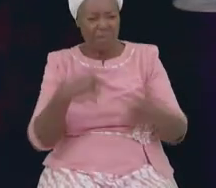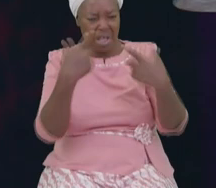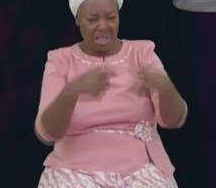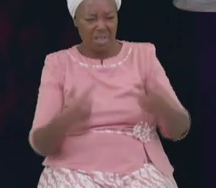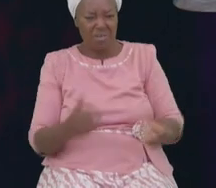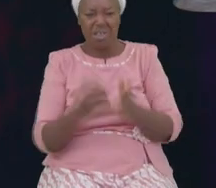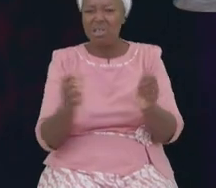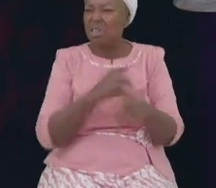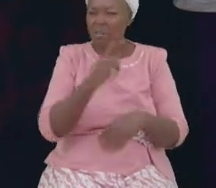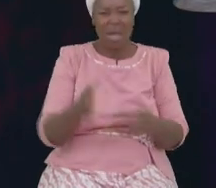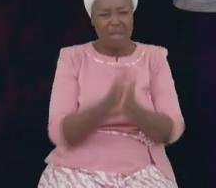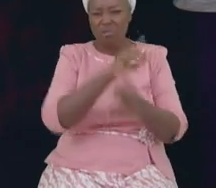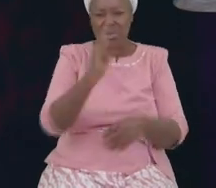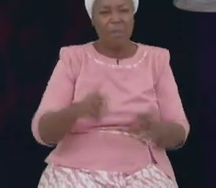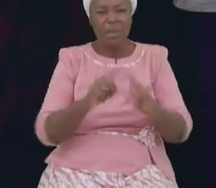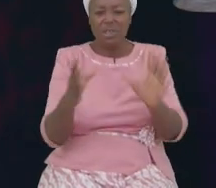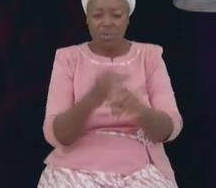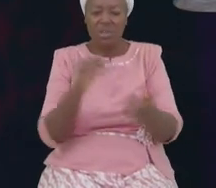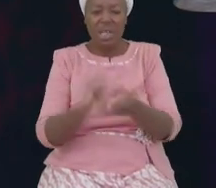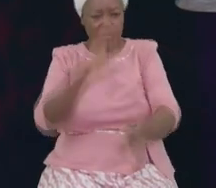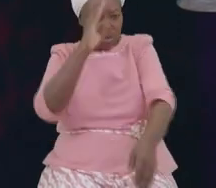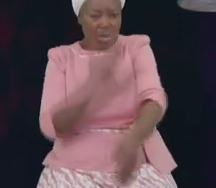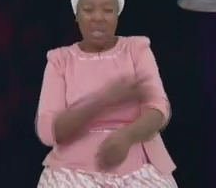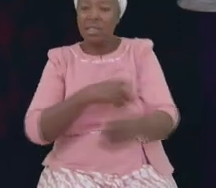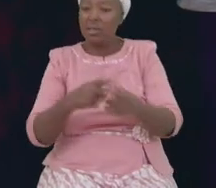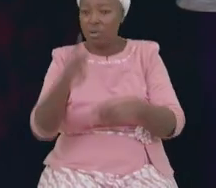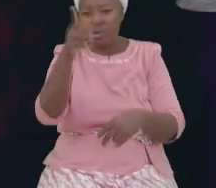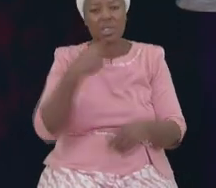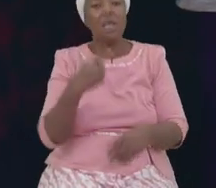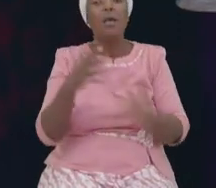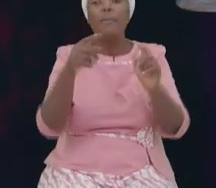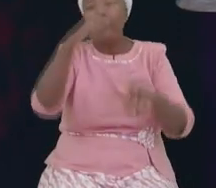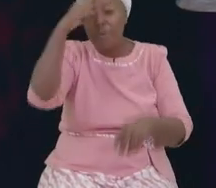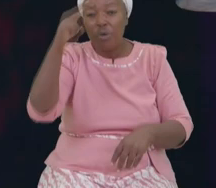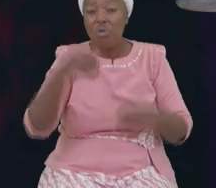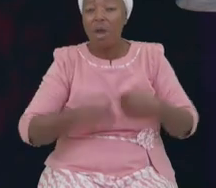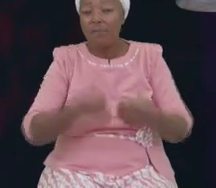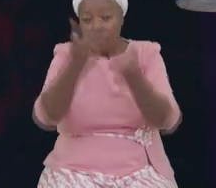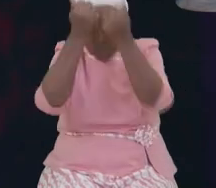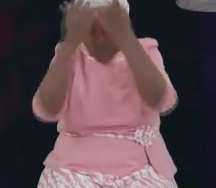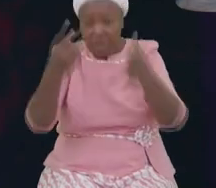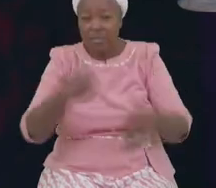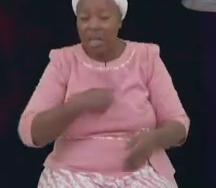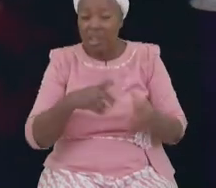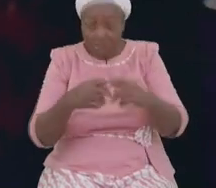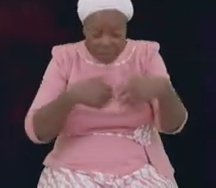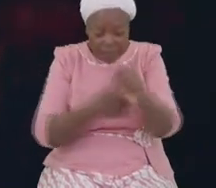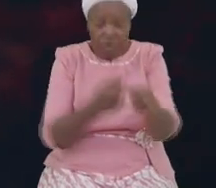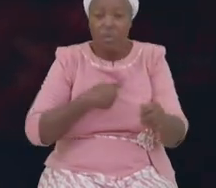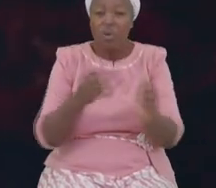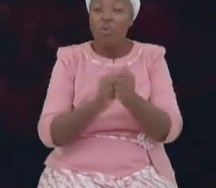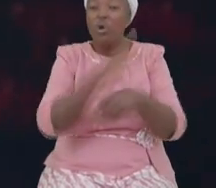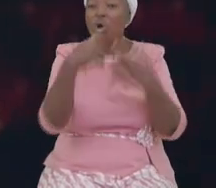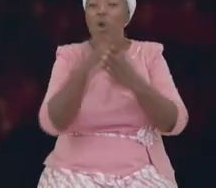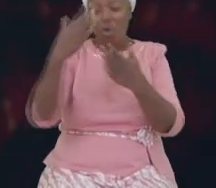mind. He took that son, and God said, because you have obeyed me and you follow me with your whole